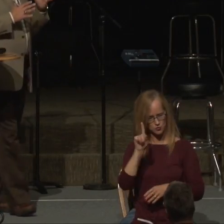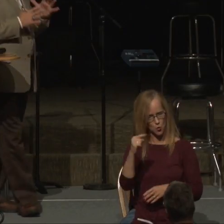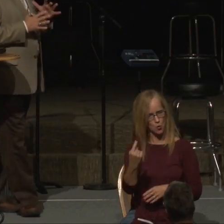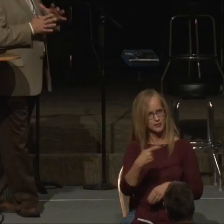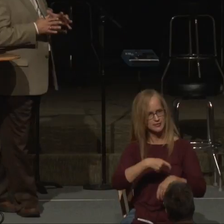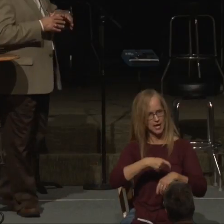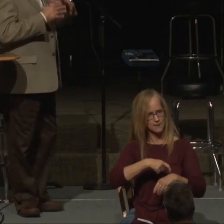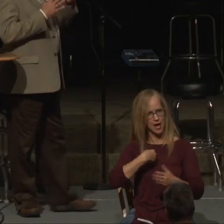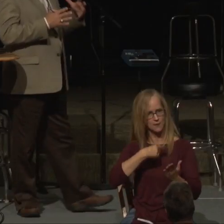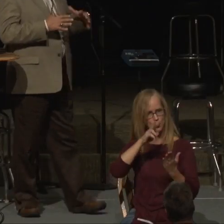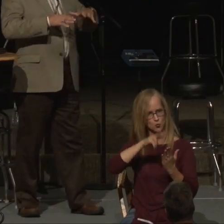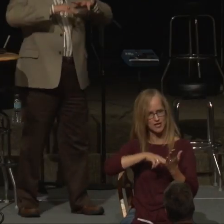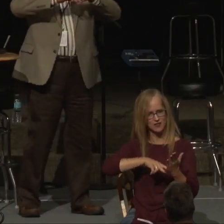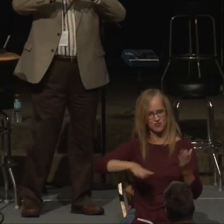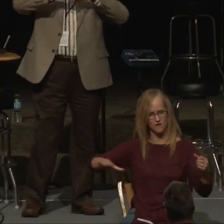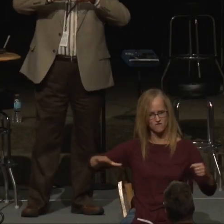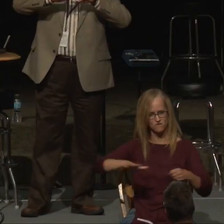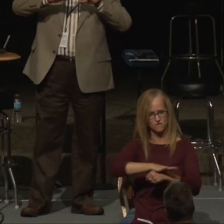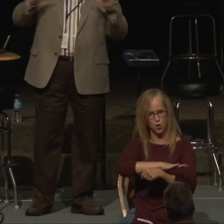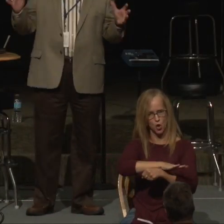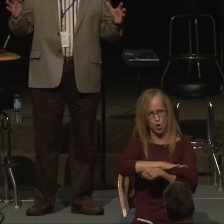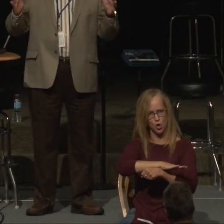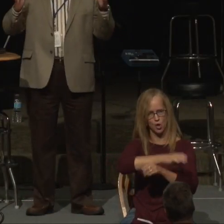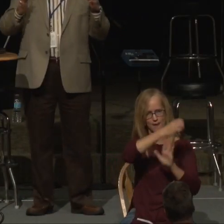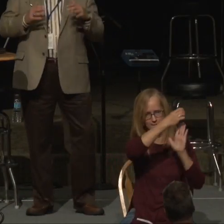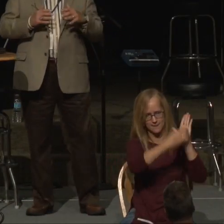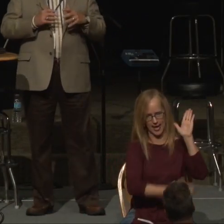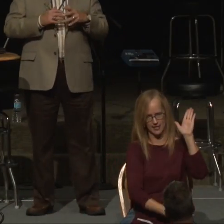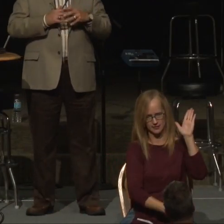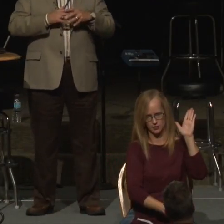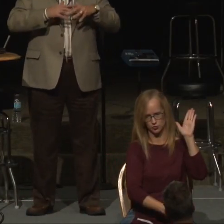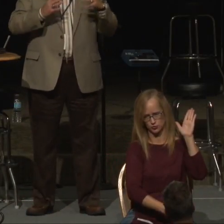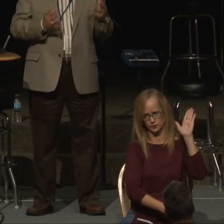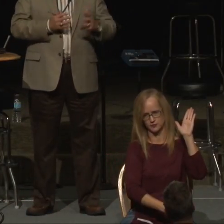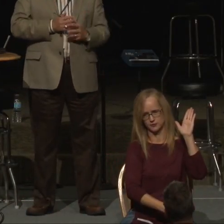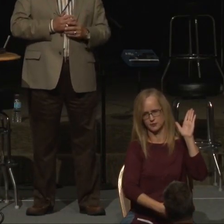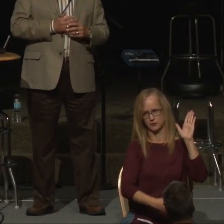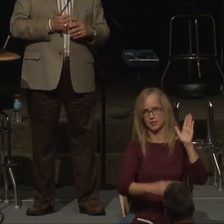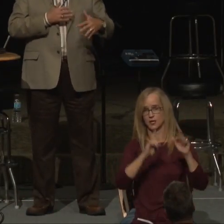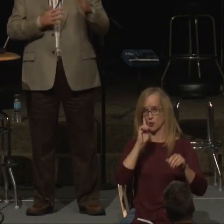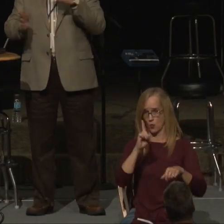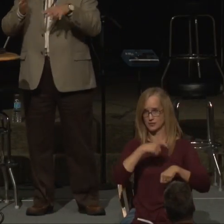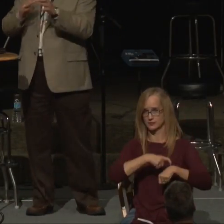I'm going to be reading the full passage